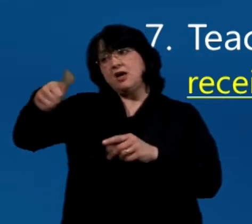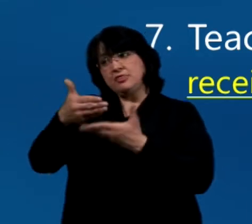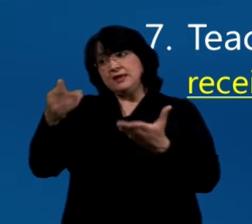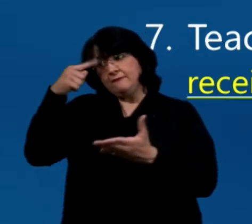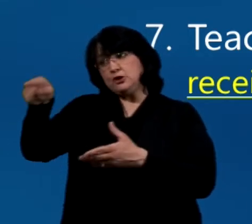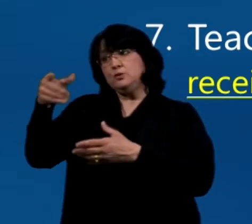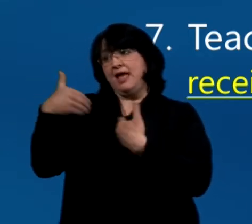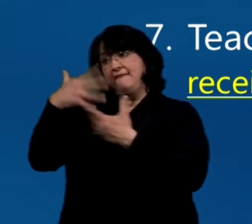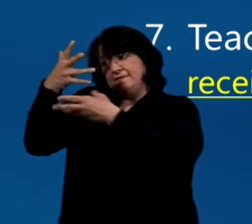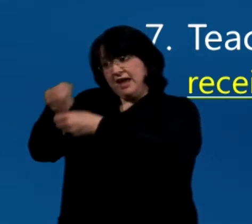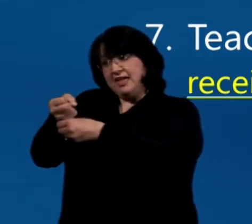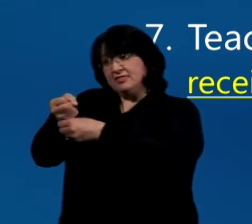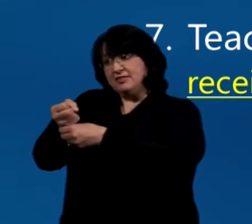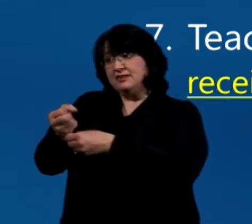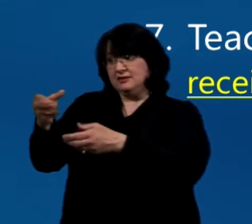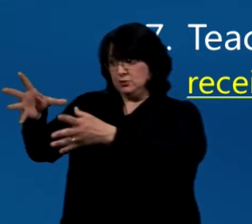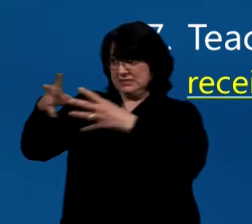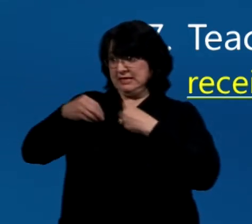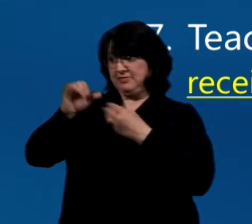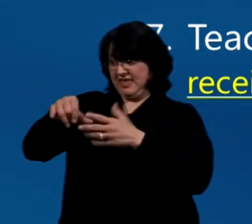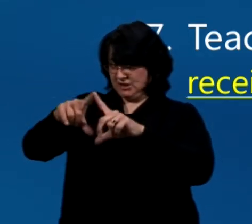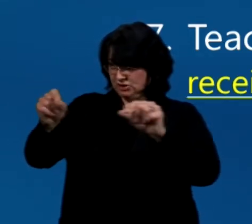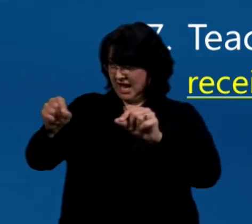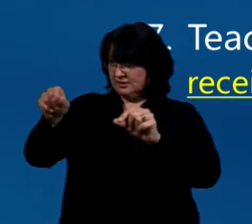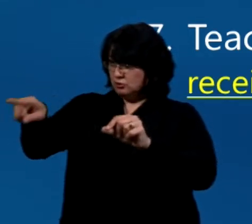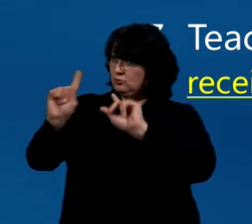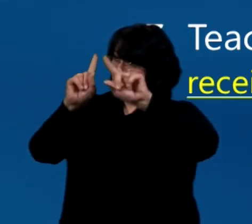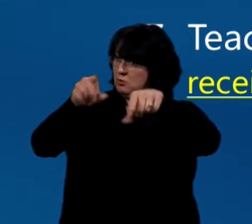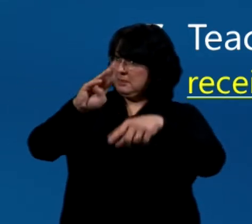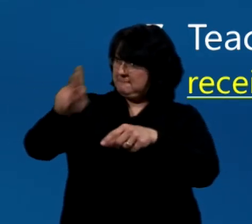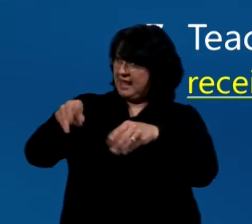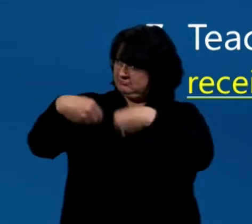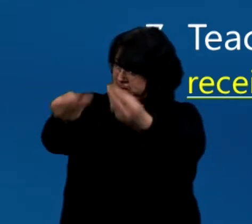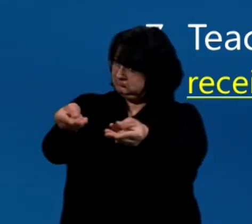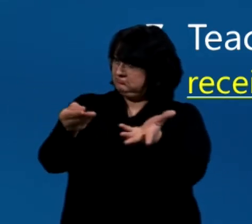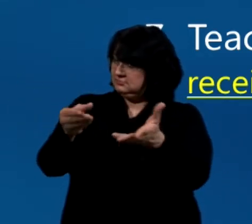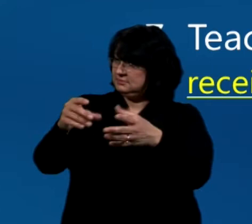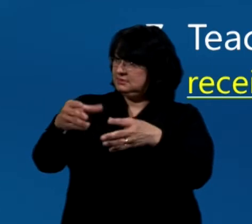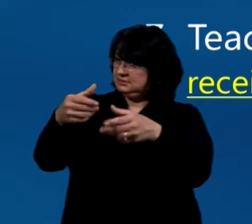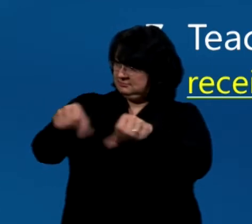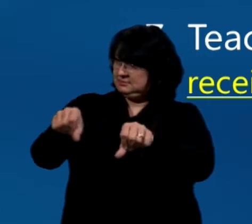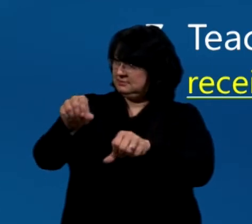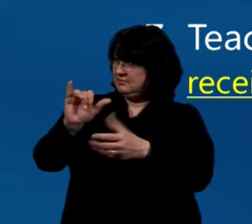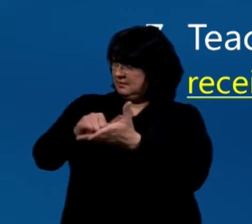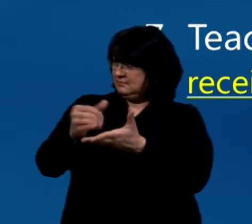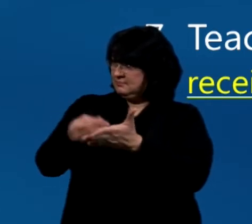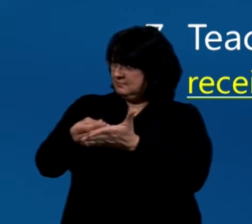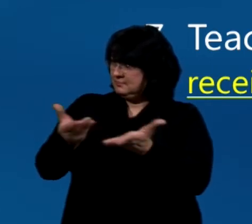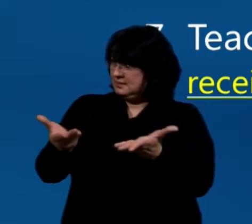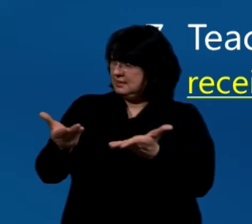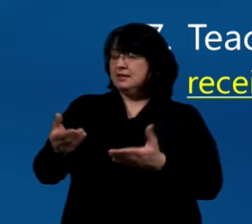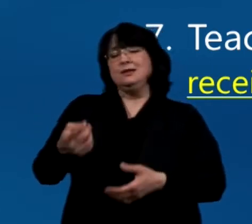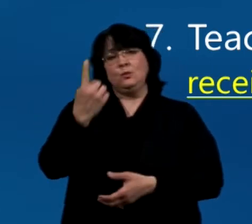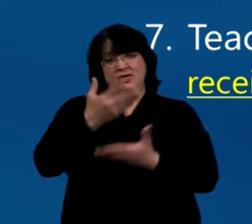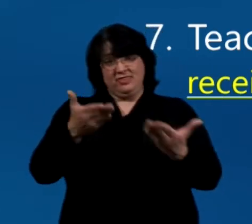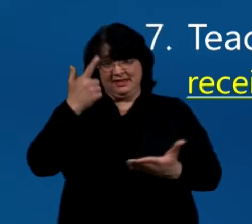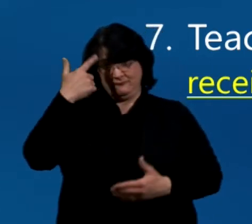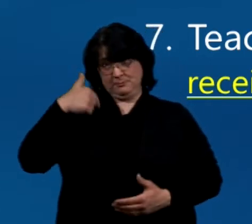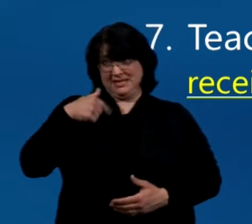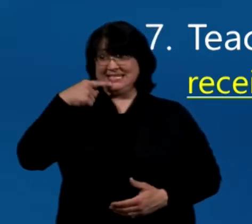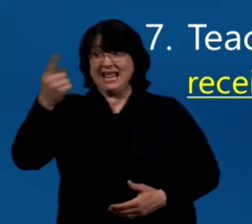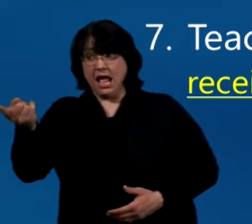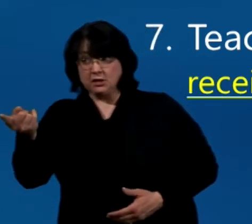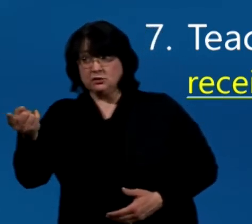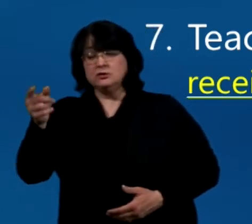the belief in that check to take it from me and cash it. See, it's one thing for you to know what I just told you, for you to know you're a